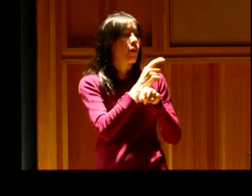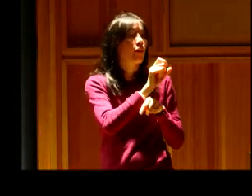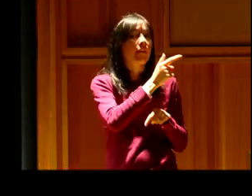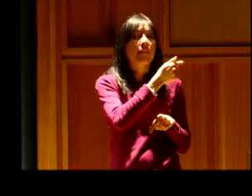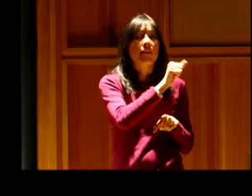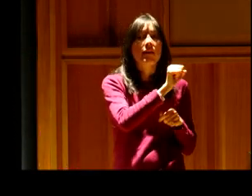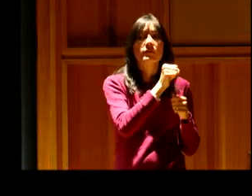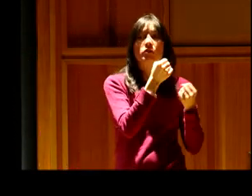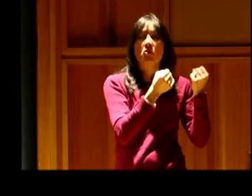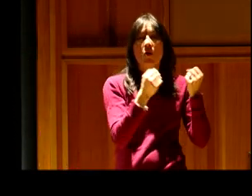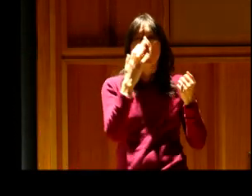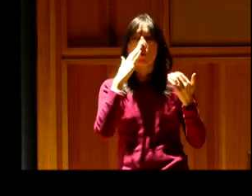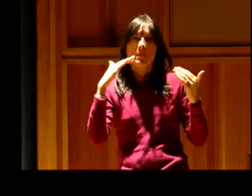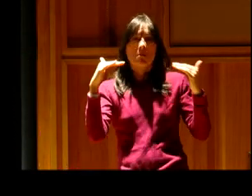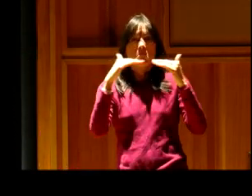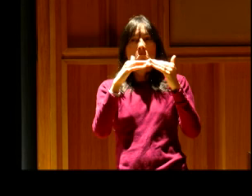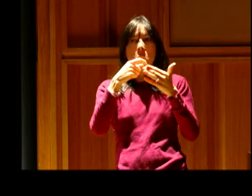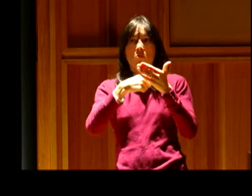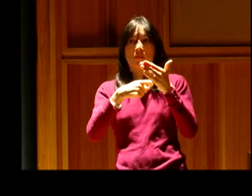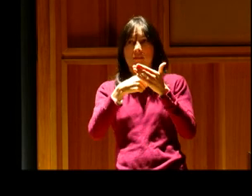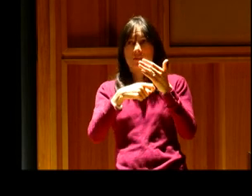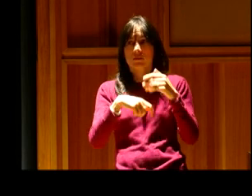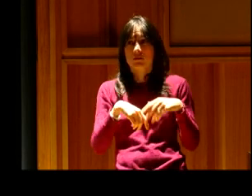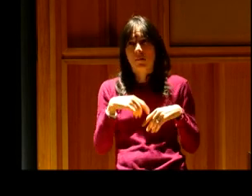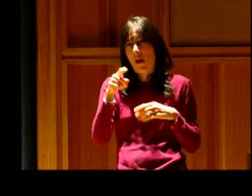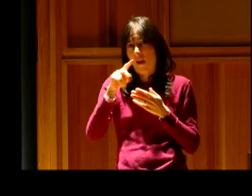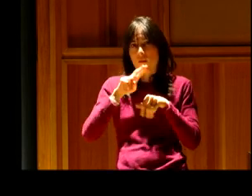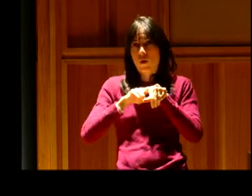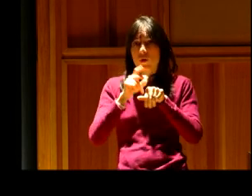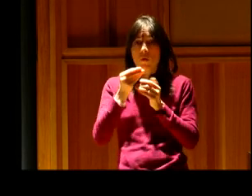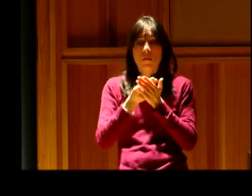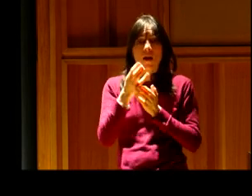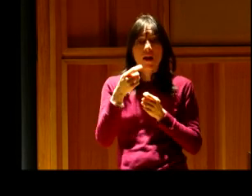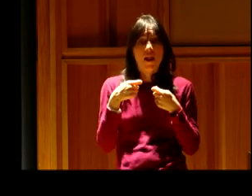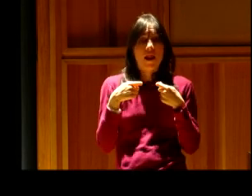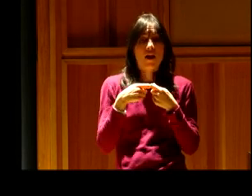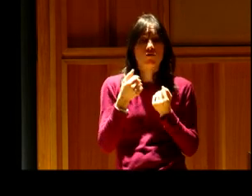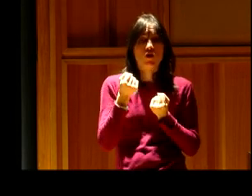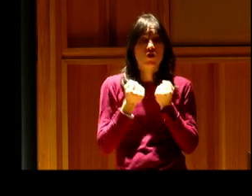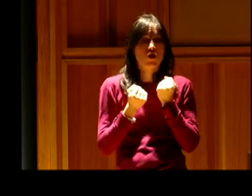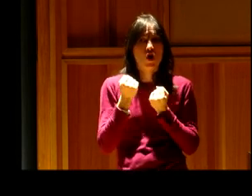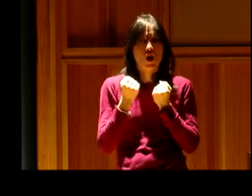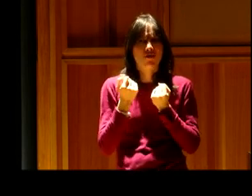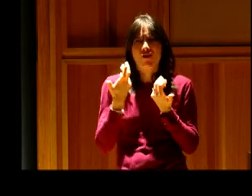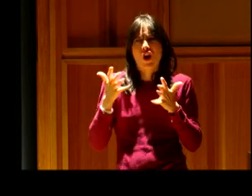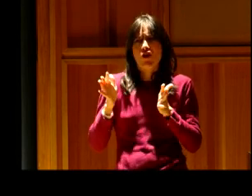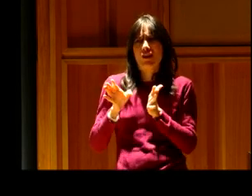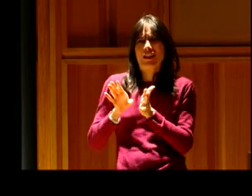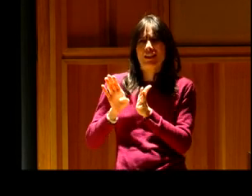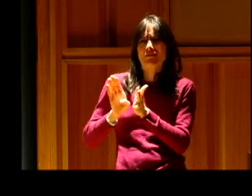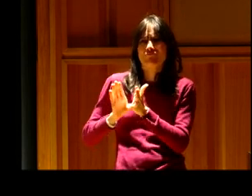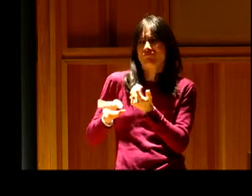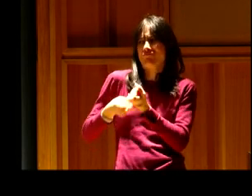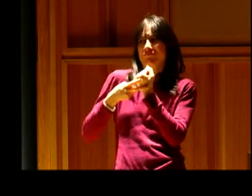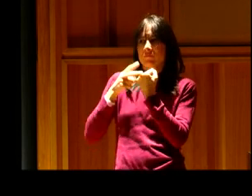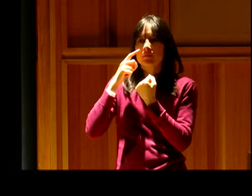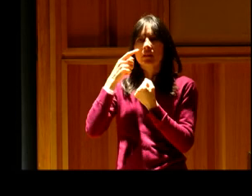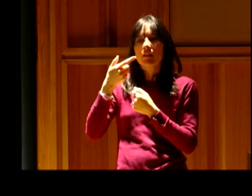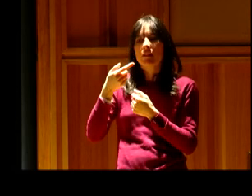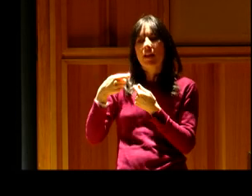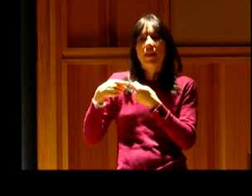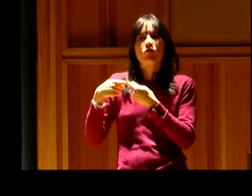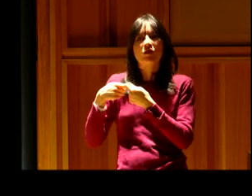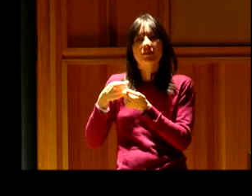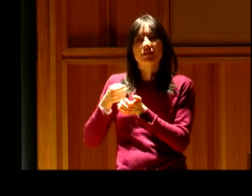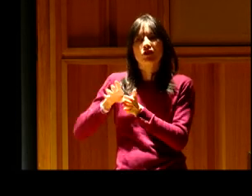course, the minute you buy an electric car, you start saving money because electricity is way cheaper than gas, and they have very much